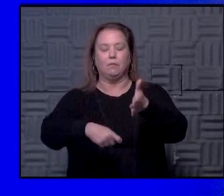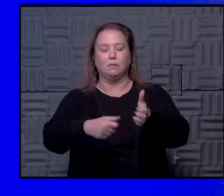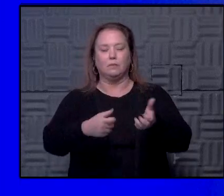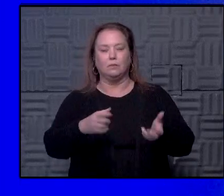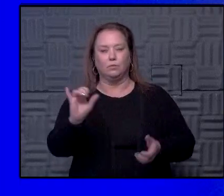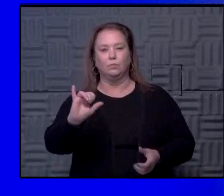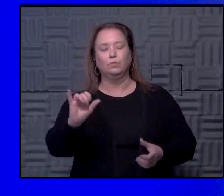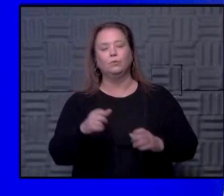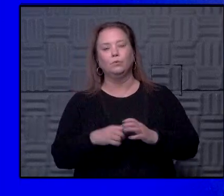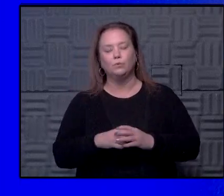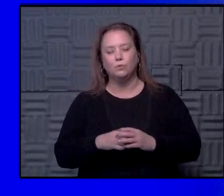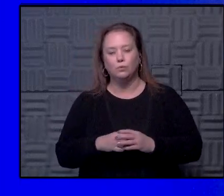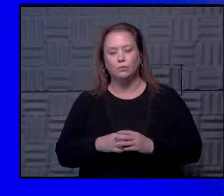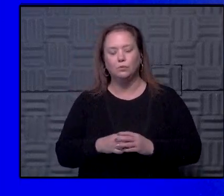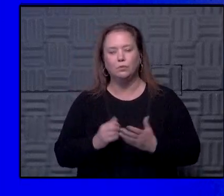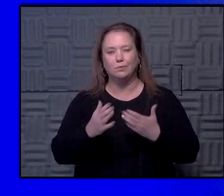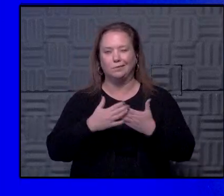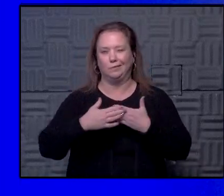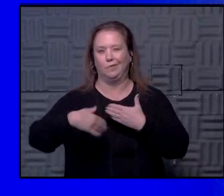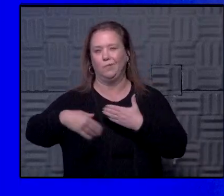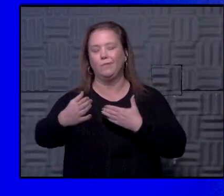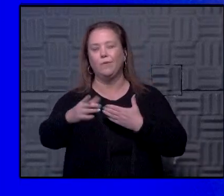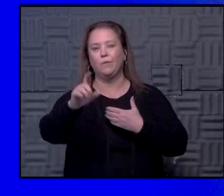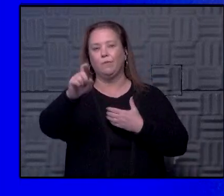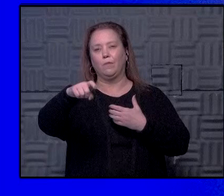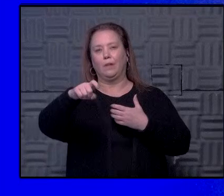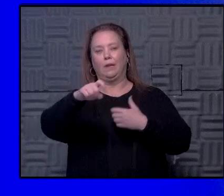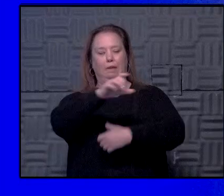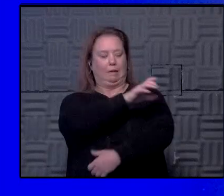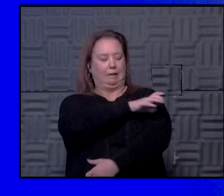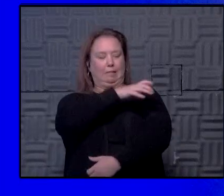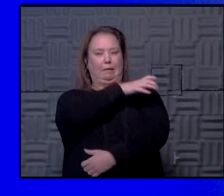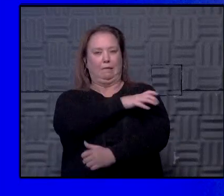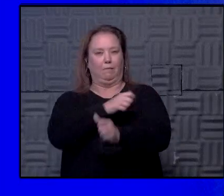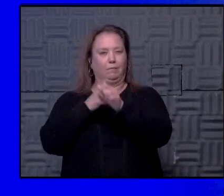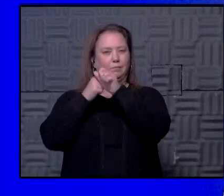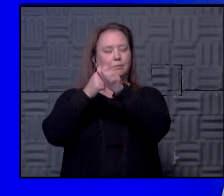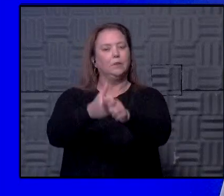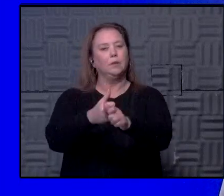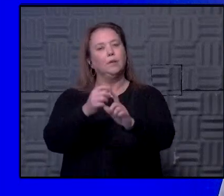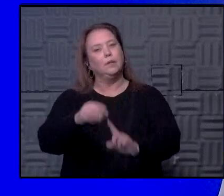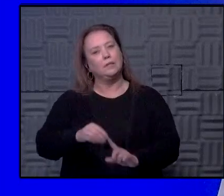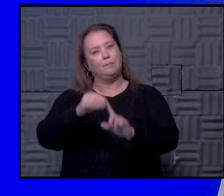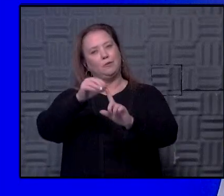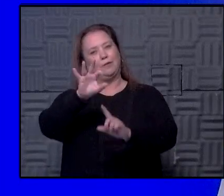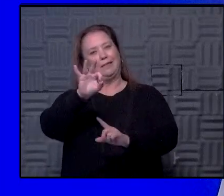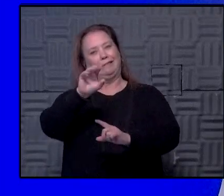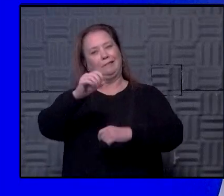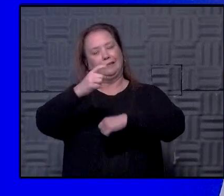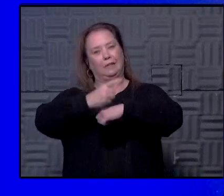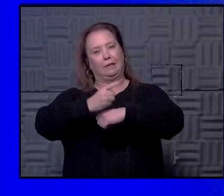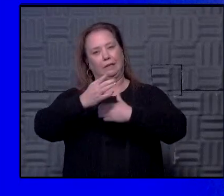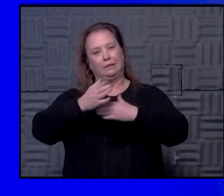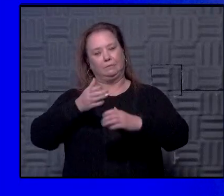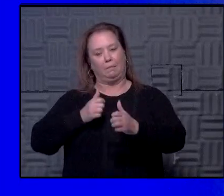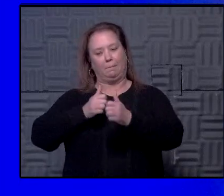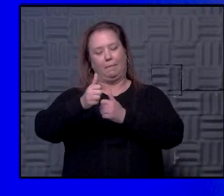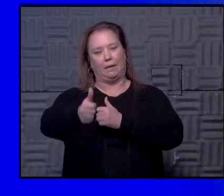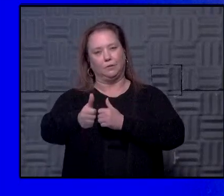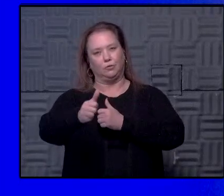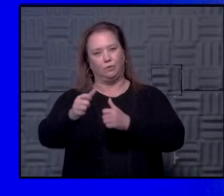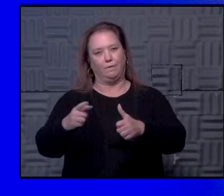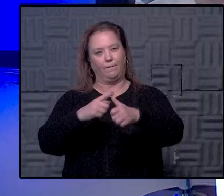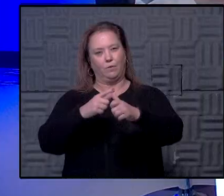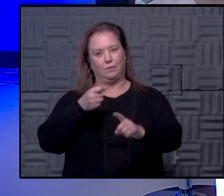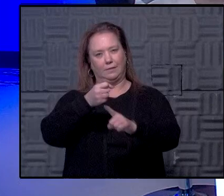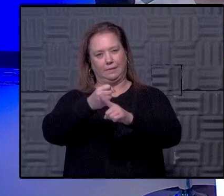So usually, moving forward, we really have to go on the clinical basis, especially if you're 90 days or more out from your first